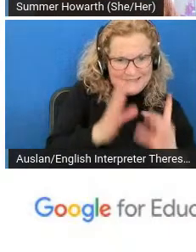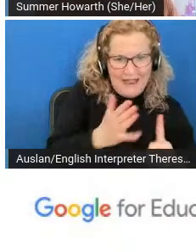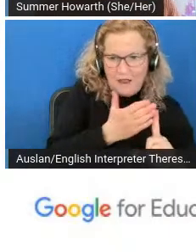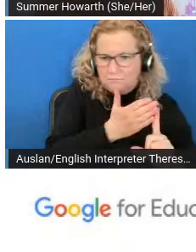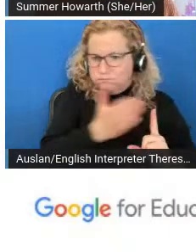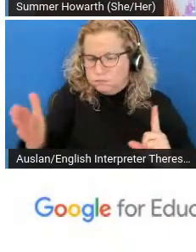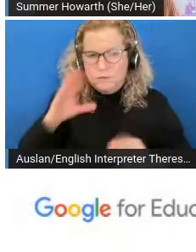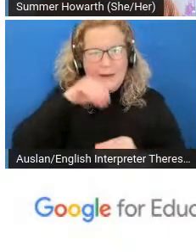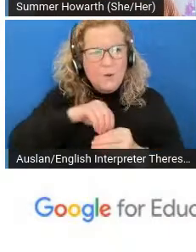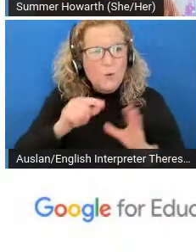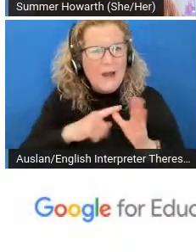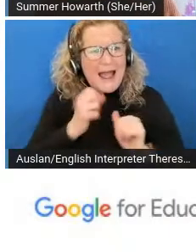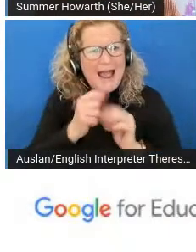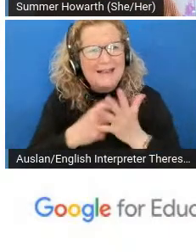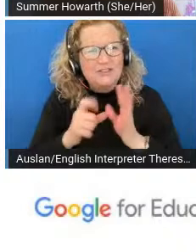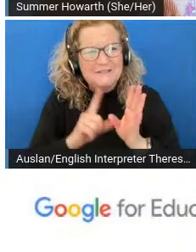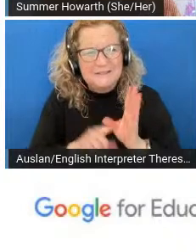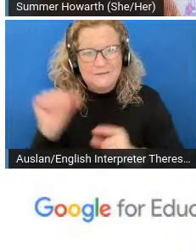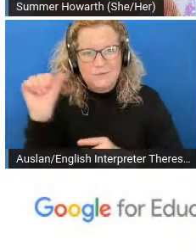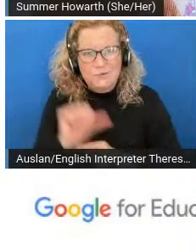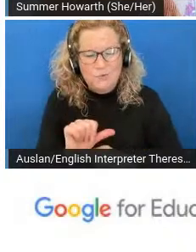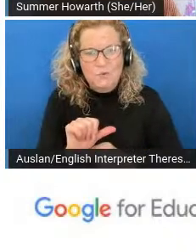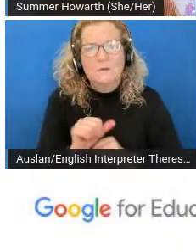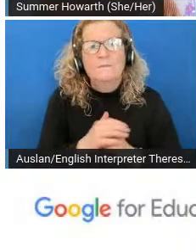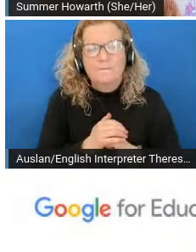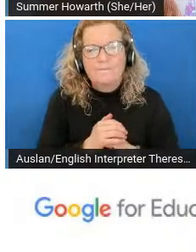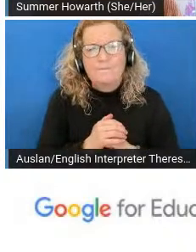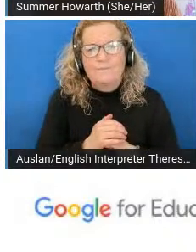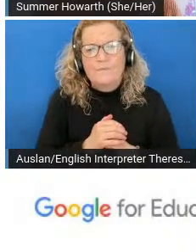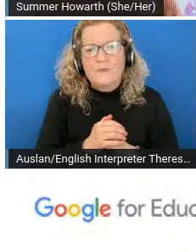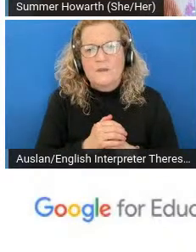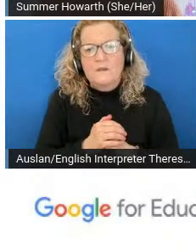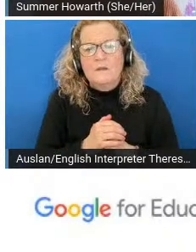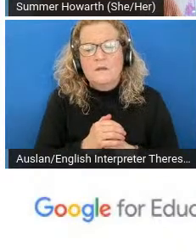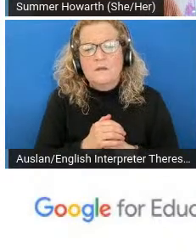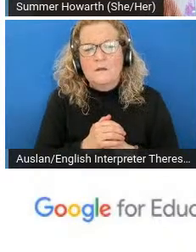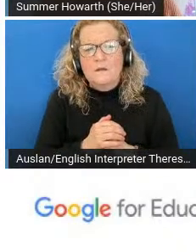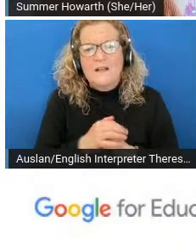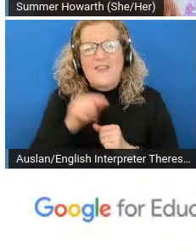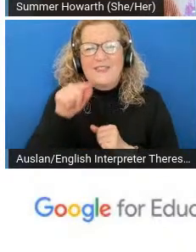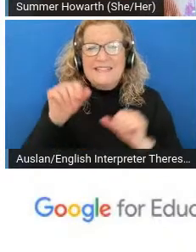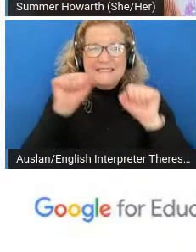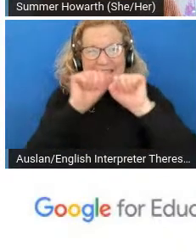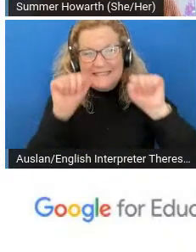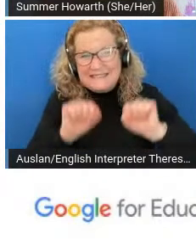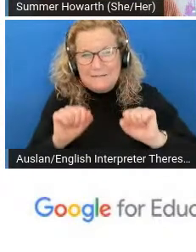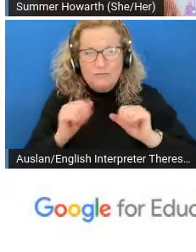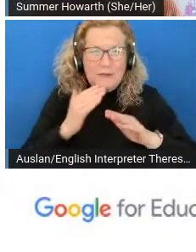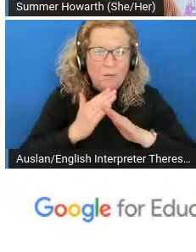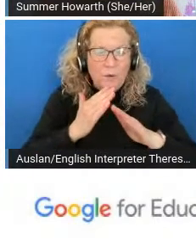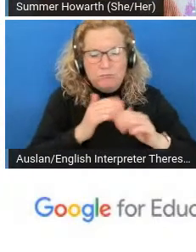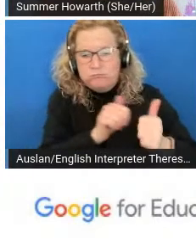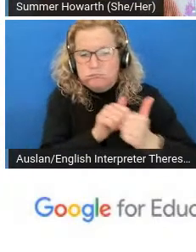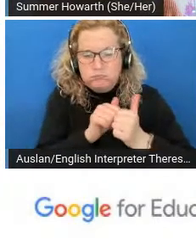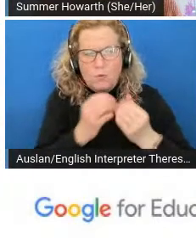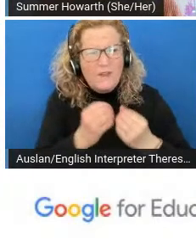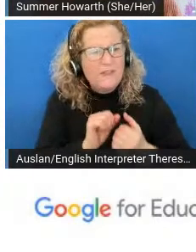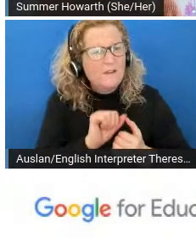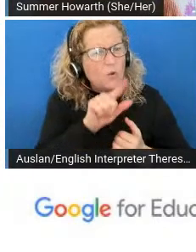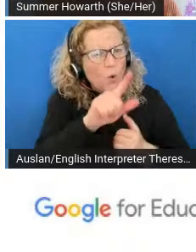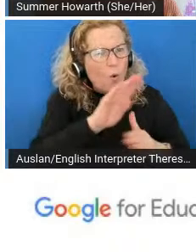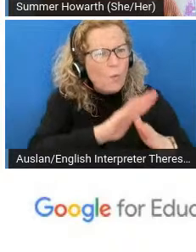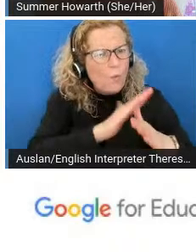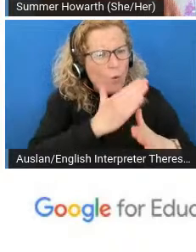and systems, and I think this was largely informed by a bit of a collaboration of both of our work, wasn't it, Chris? And